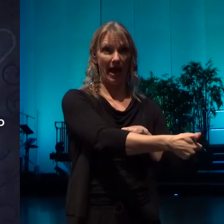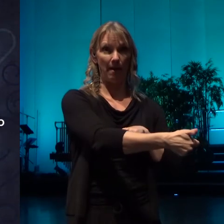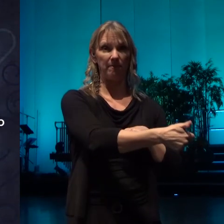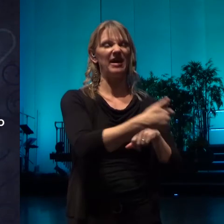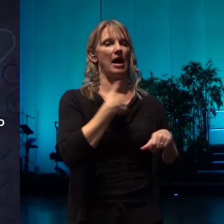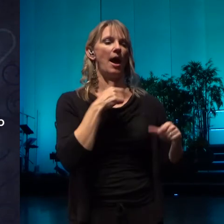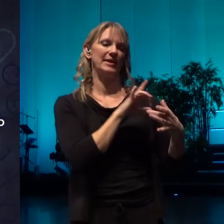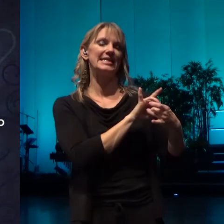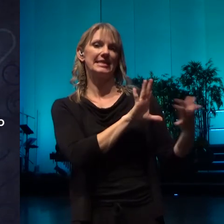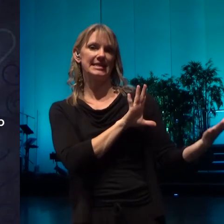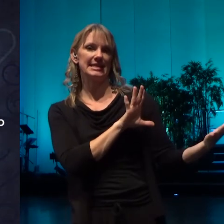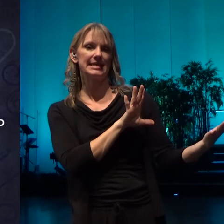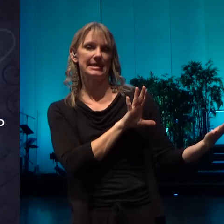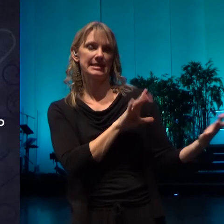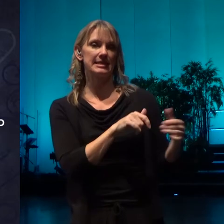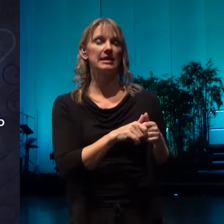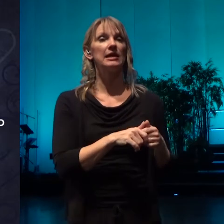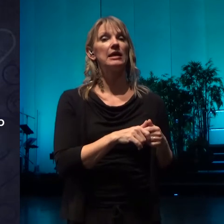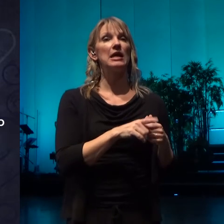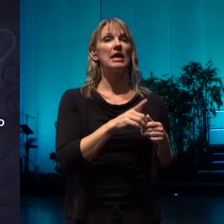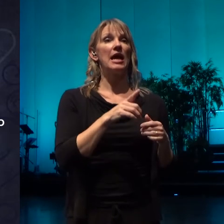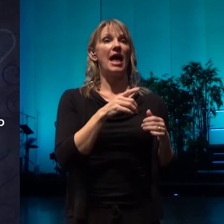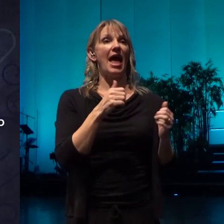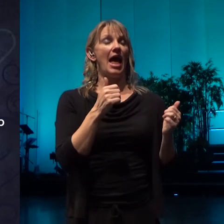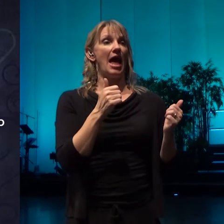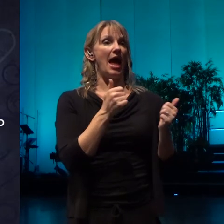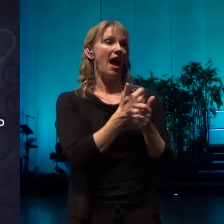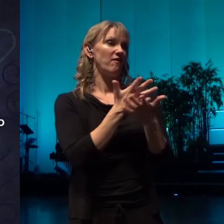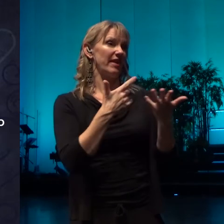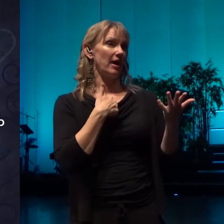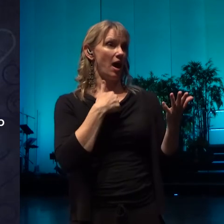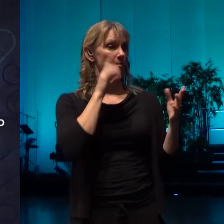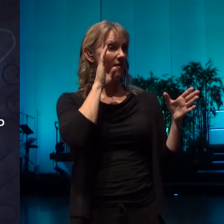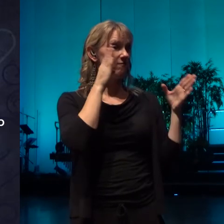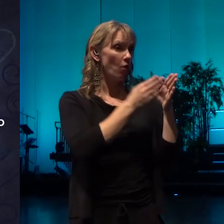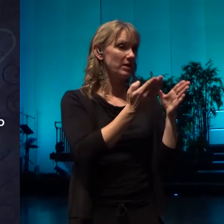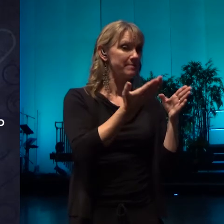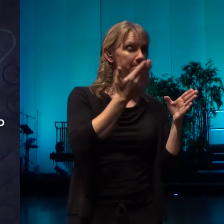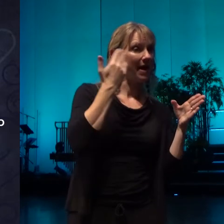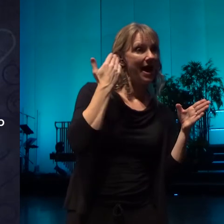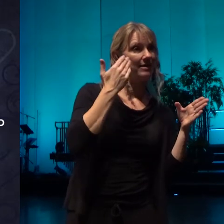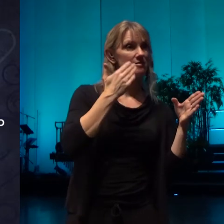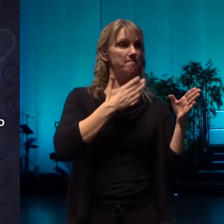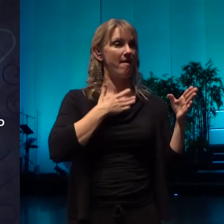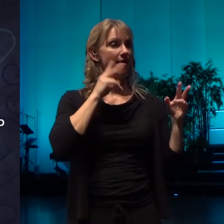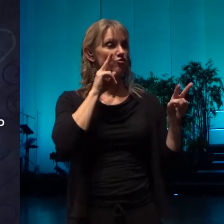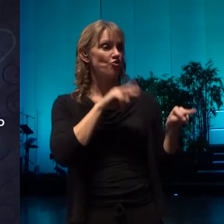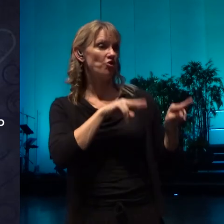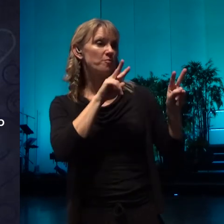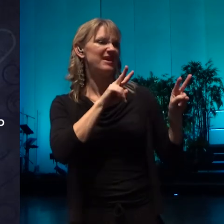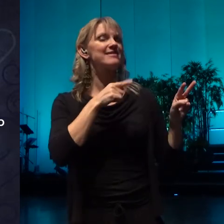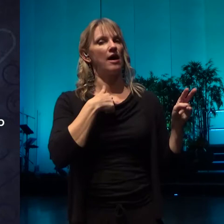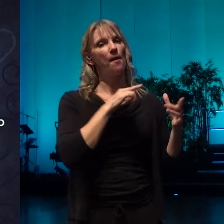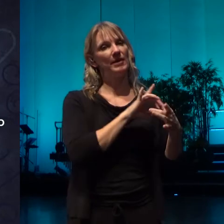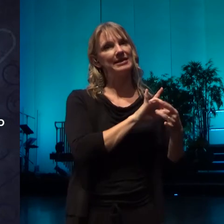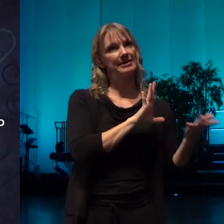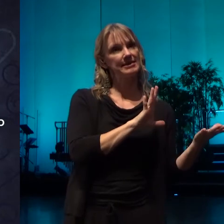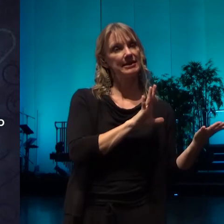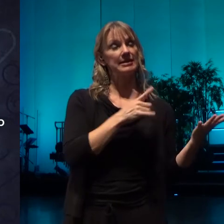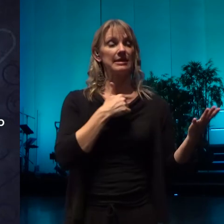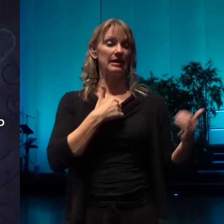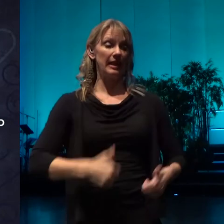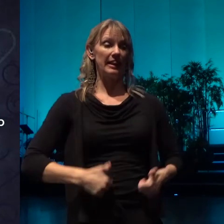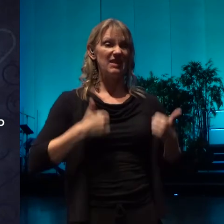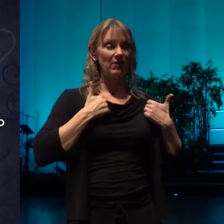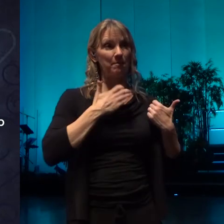in dissonance. When I'm holding everything to the past or my judgments, I'm in dissonance. Even when I'm living in